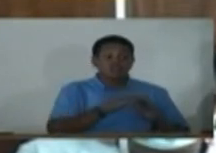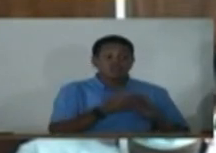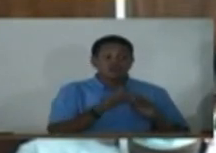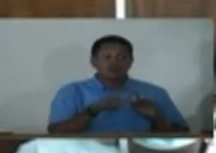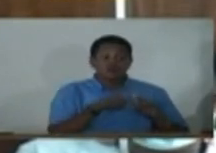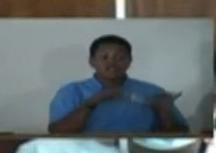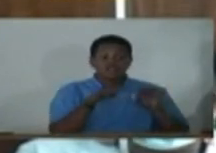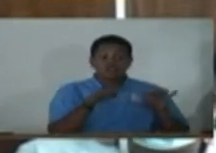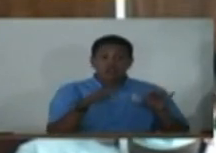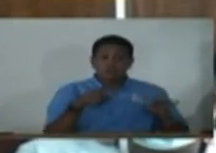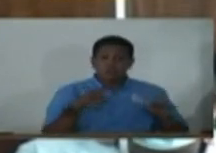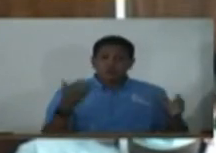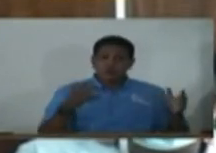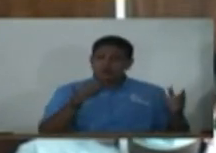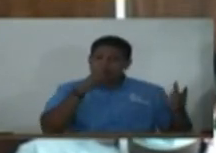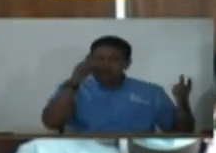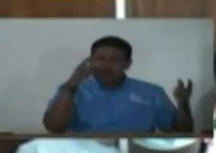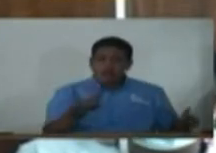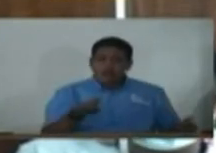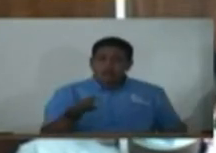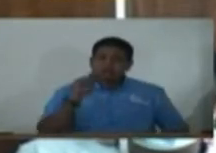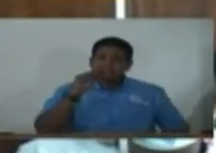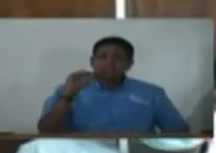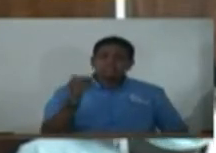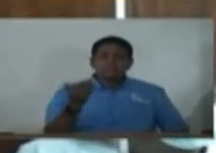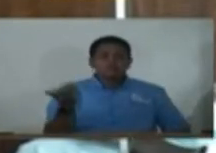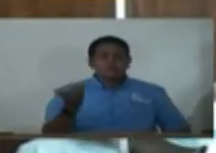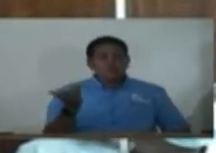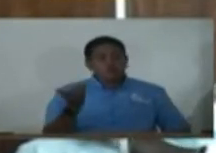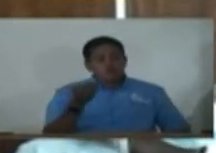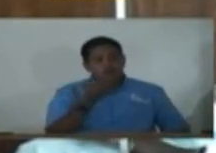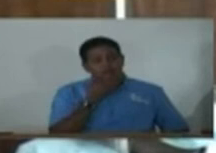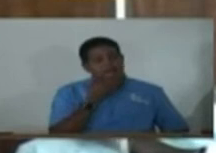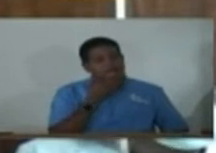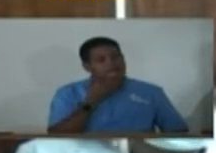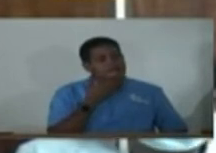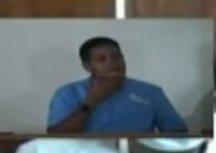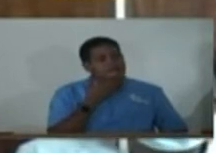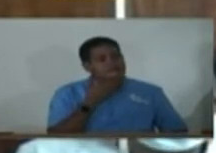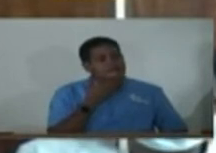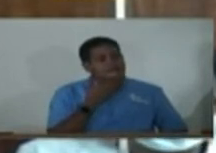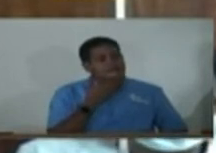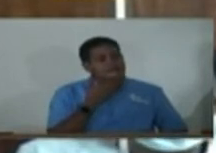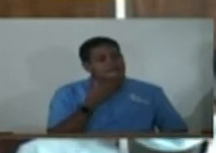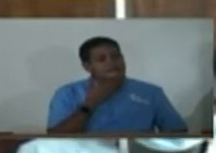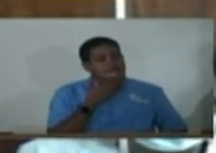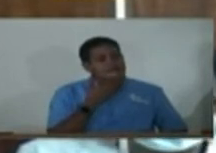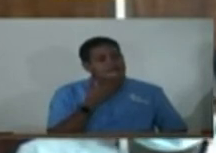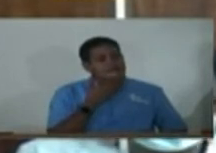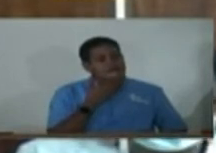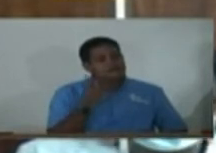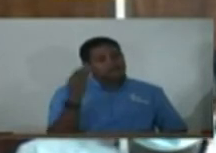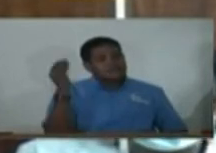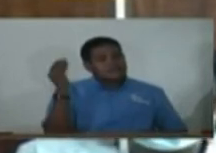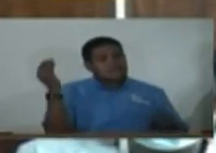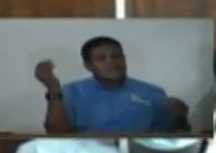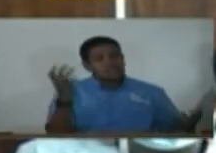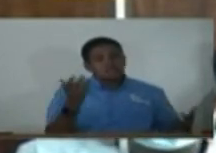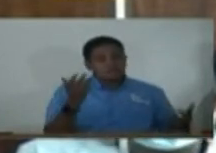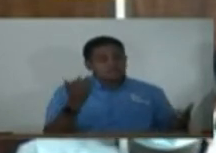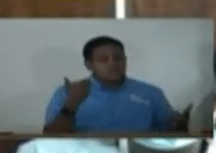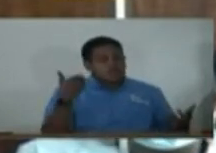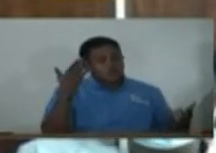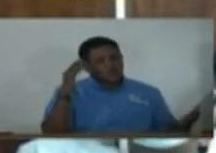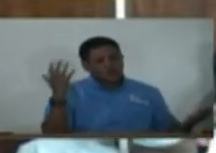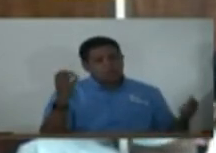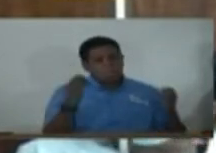me what happened, it seems to me that the upshot of that was that the information, I don't know what